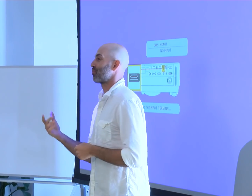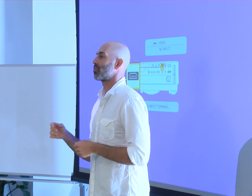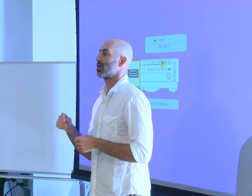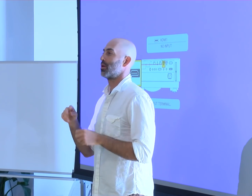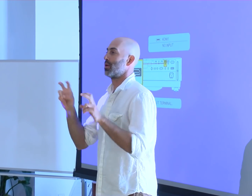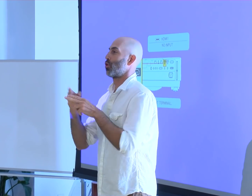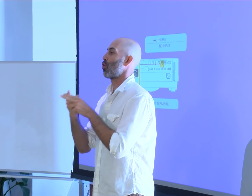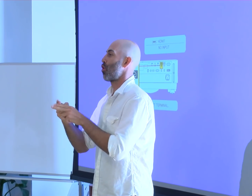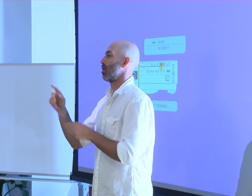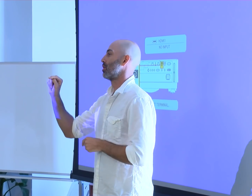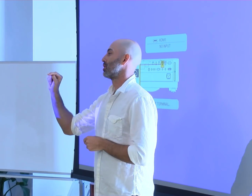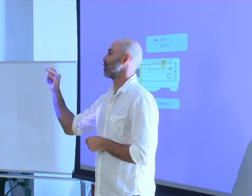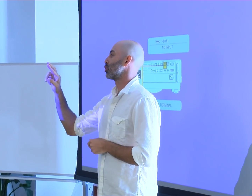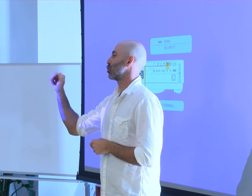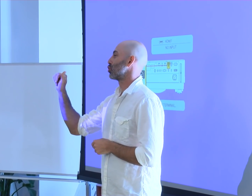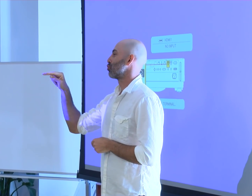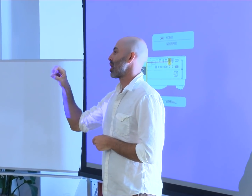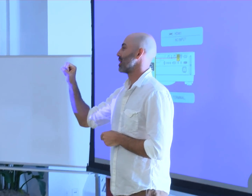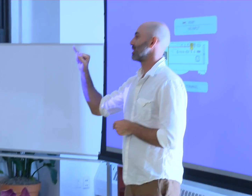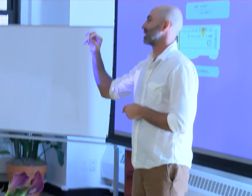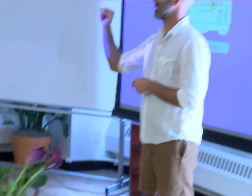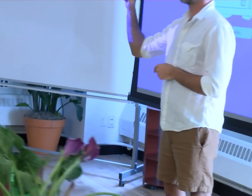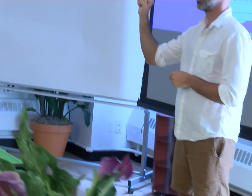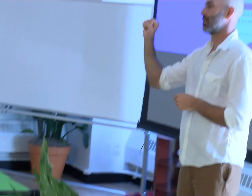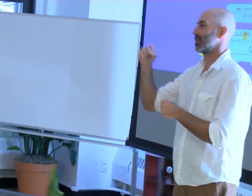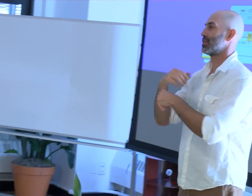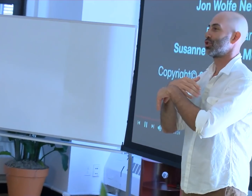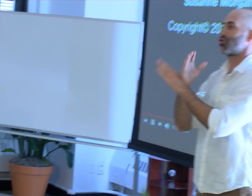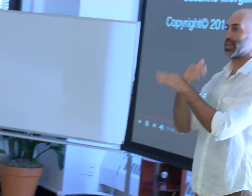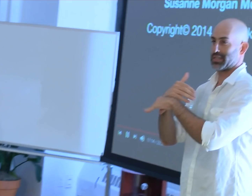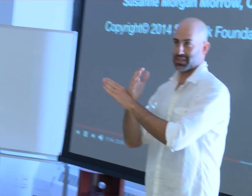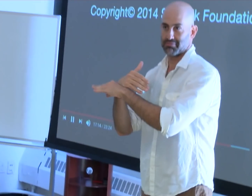So I have a poem, and it's titled